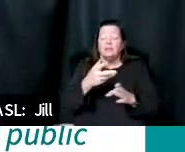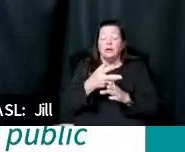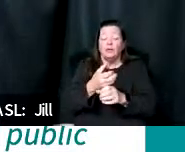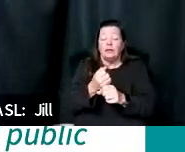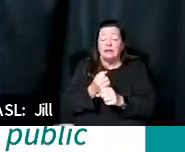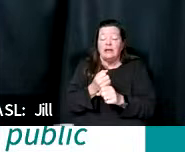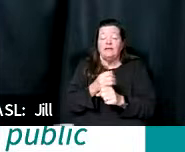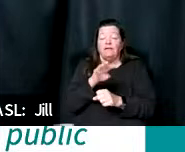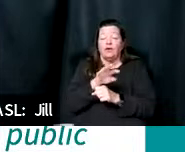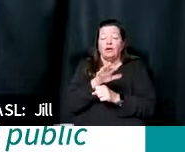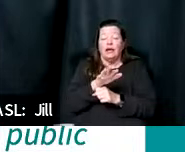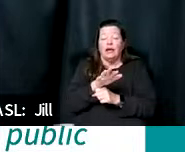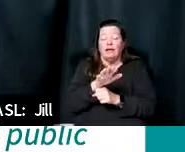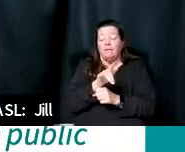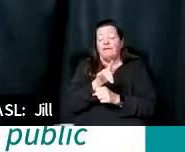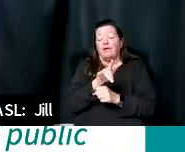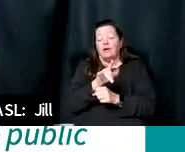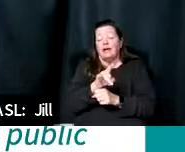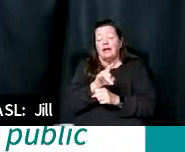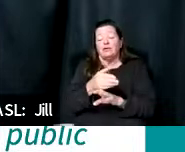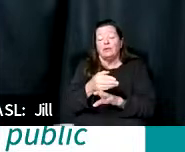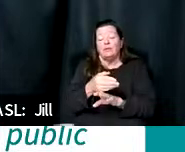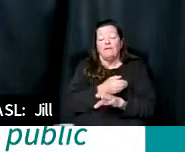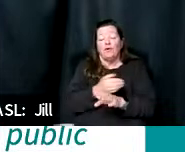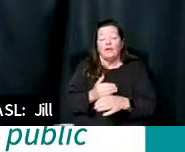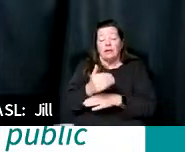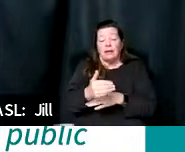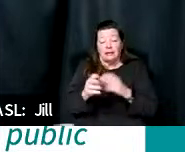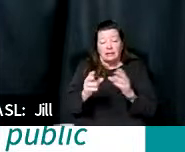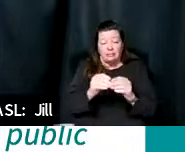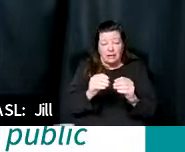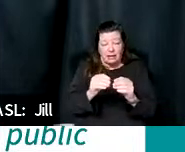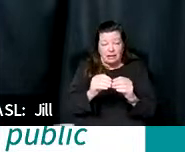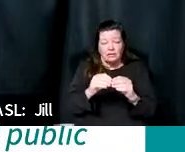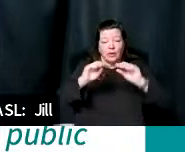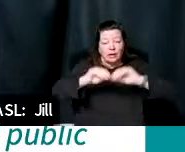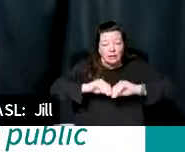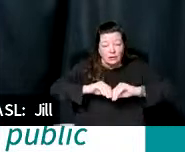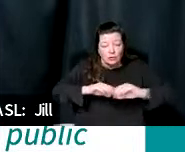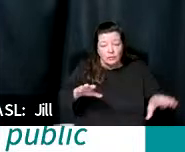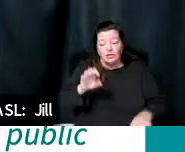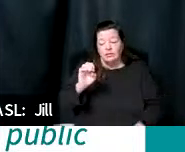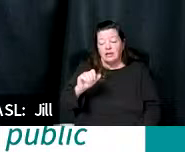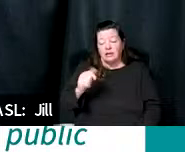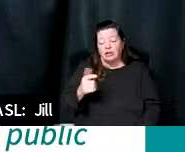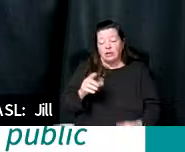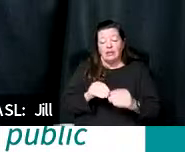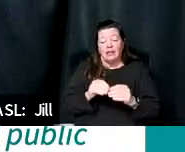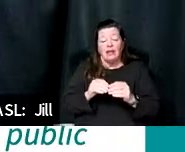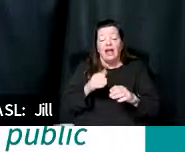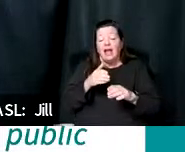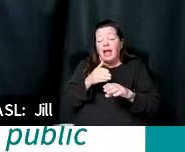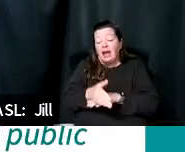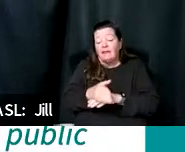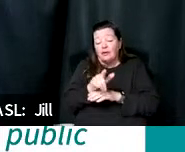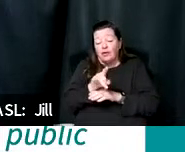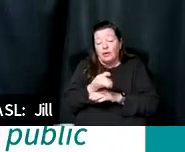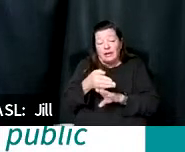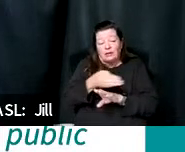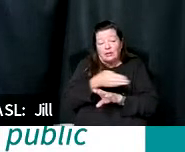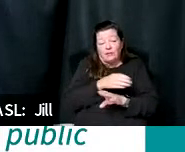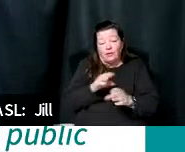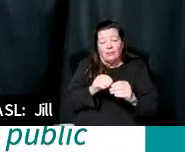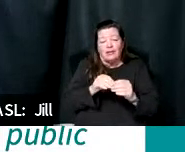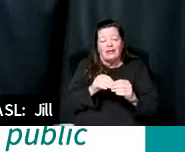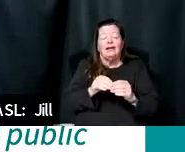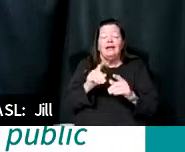hours in advance of each upcoming meeting in order to be distributed to ESG members. Comments received after that point will be distributed to members